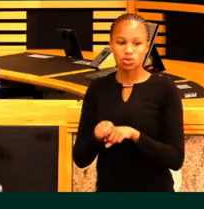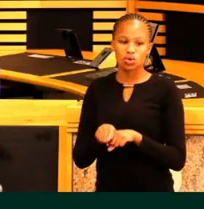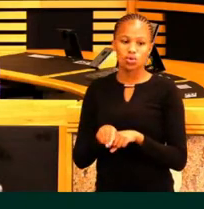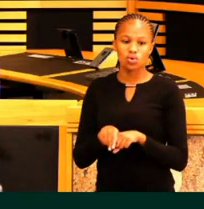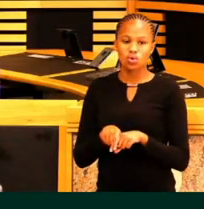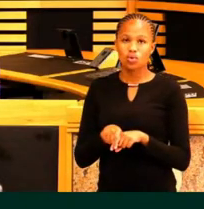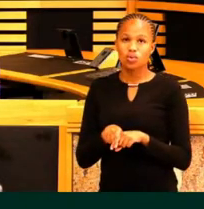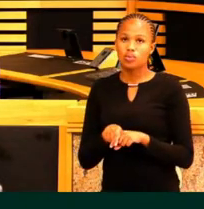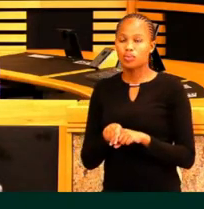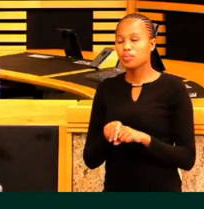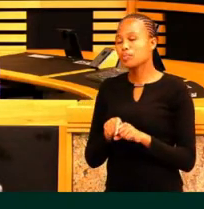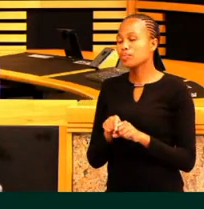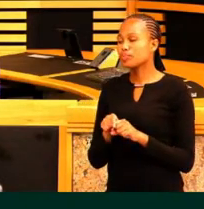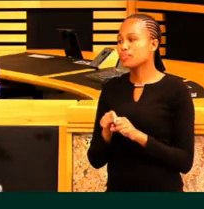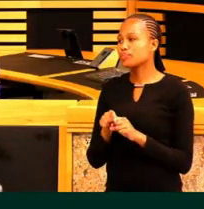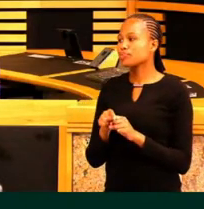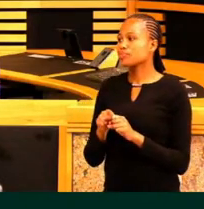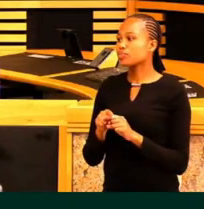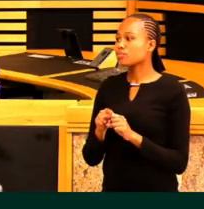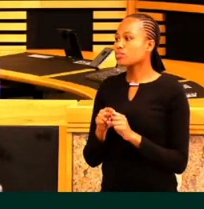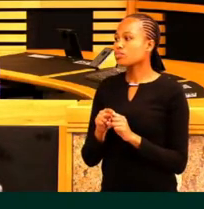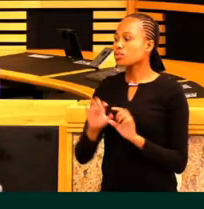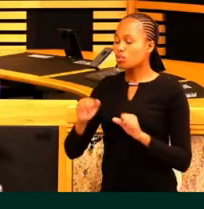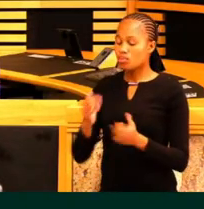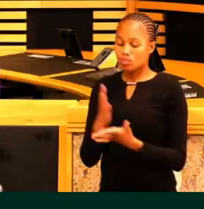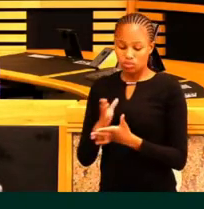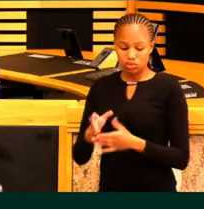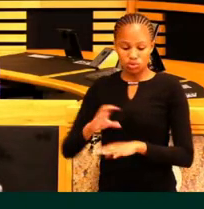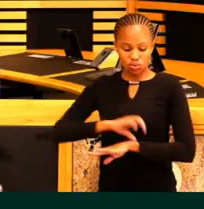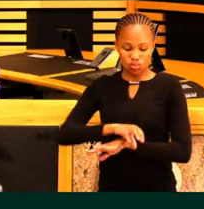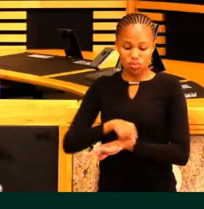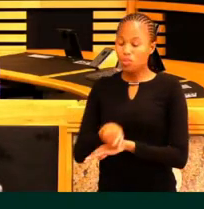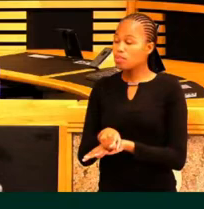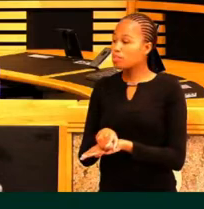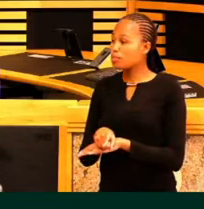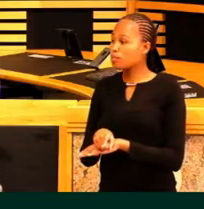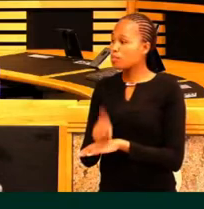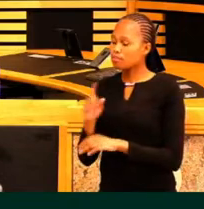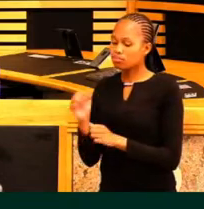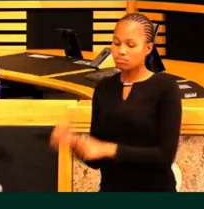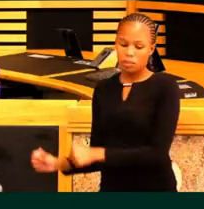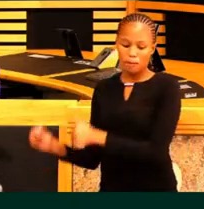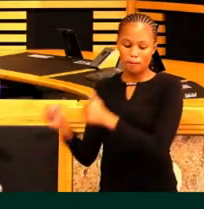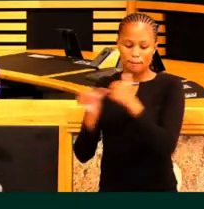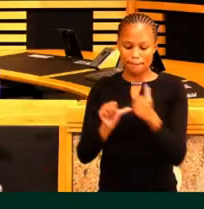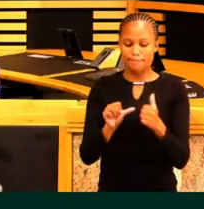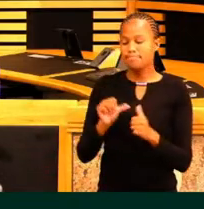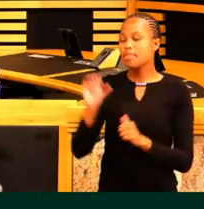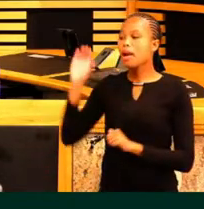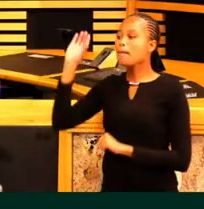re-industrialize or industrialize the province bring back effectives